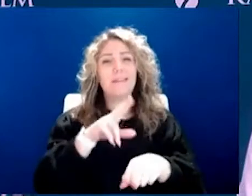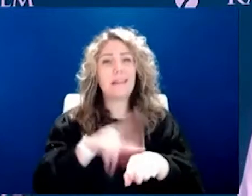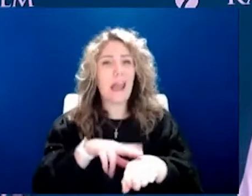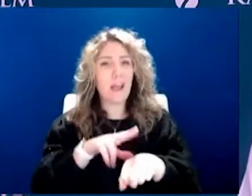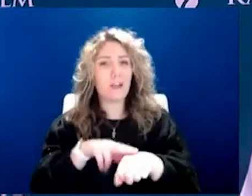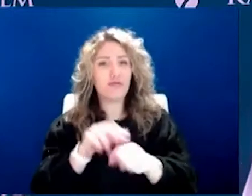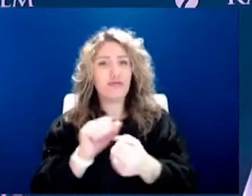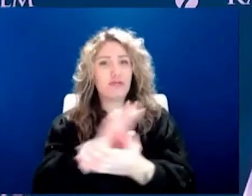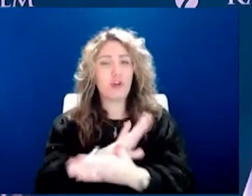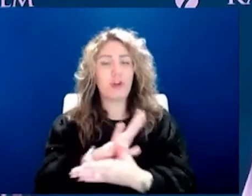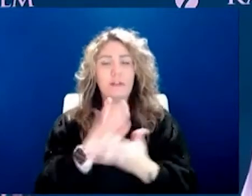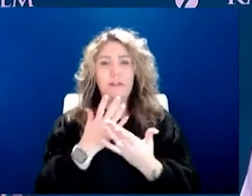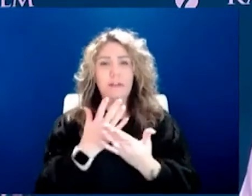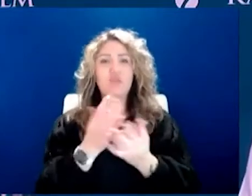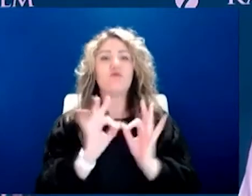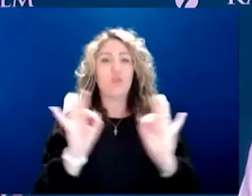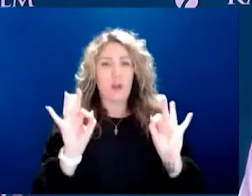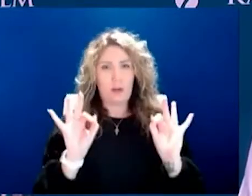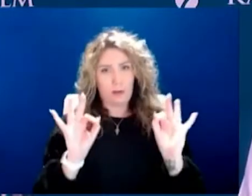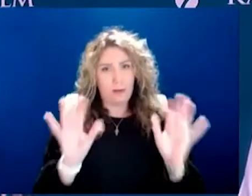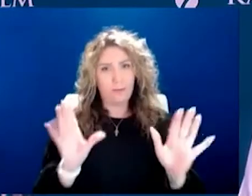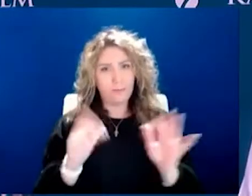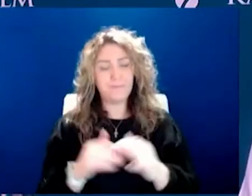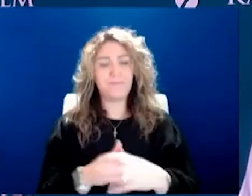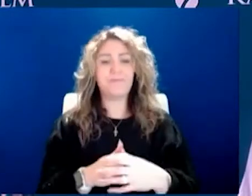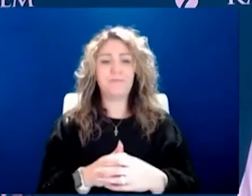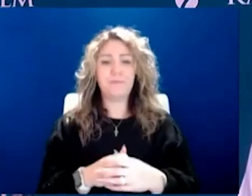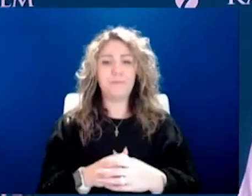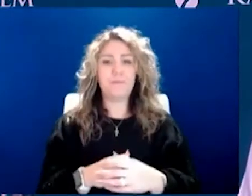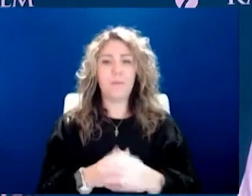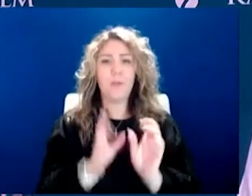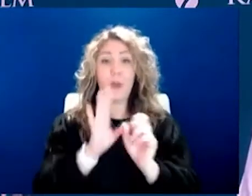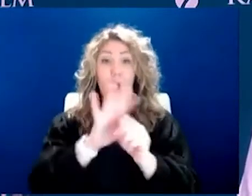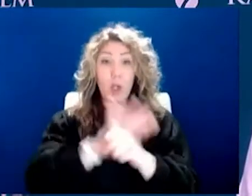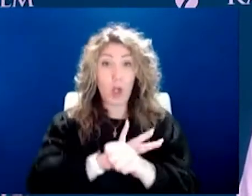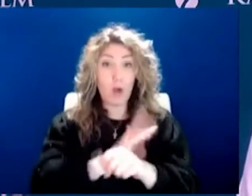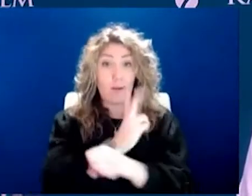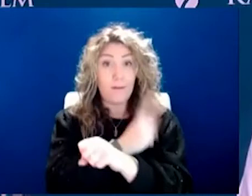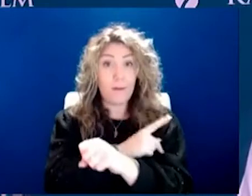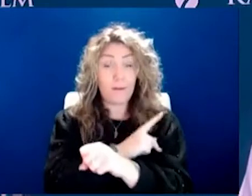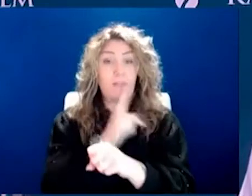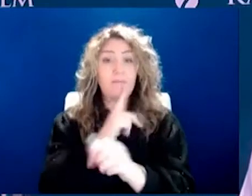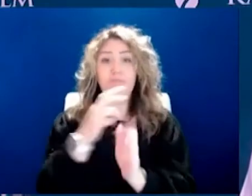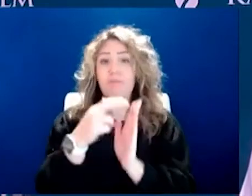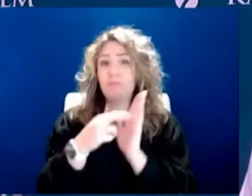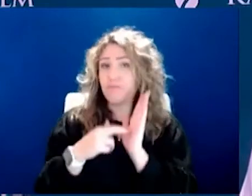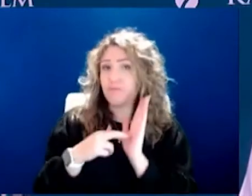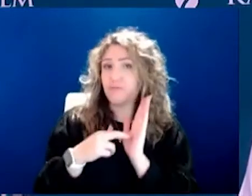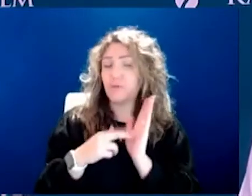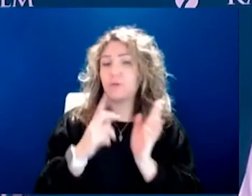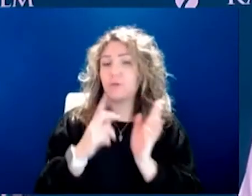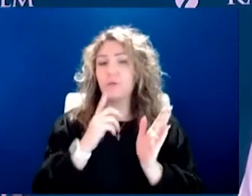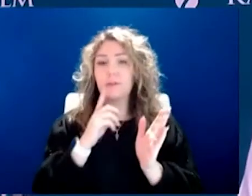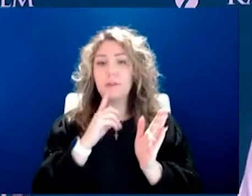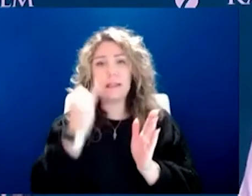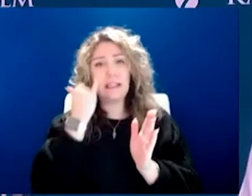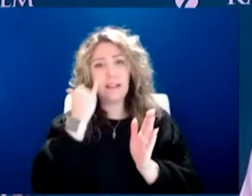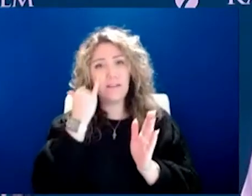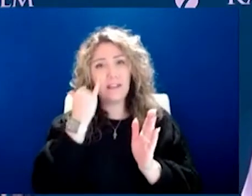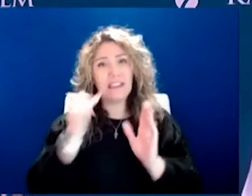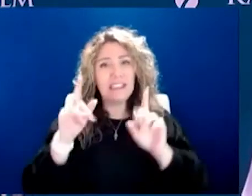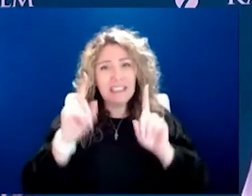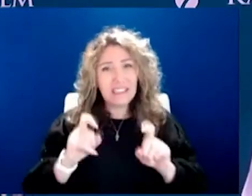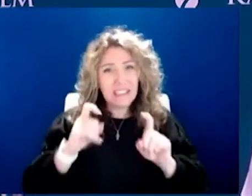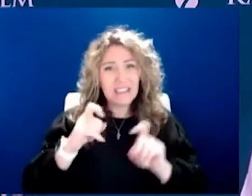families. In the COVID era, we have guidelines in place that if you've been tested positive in the